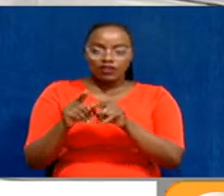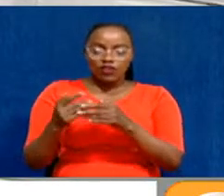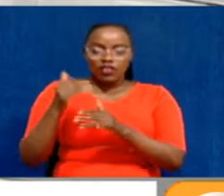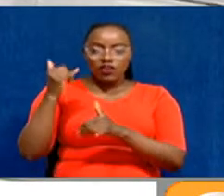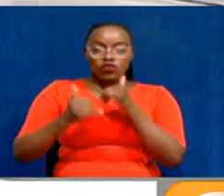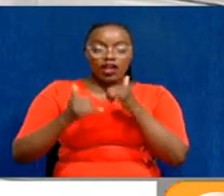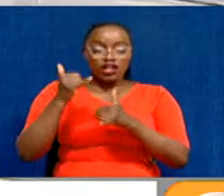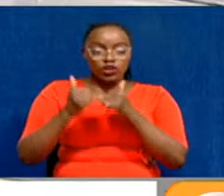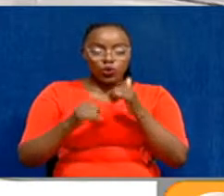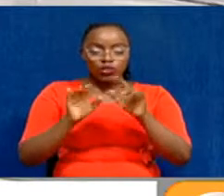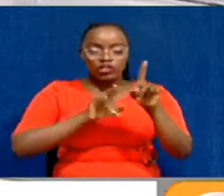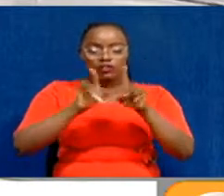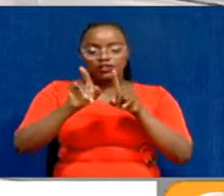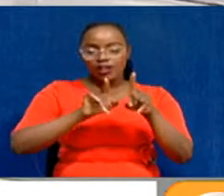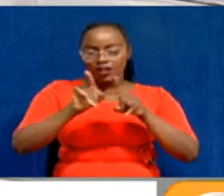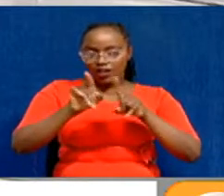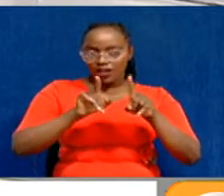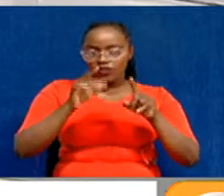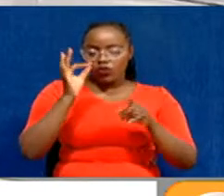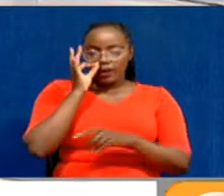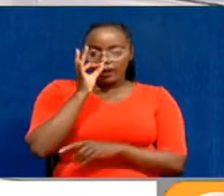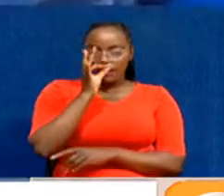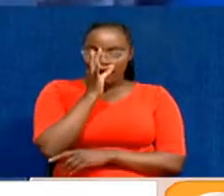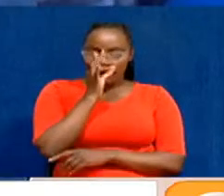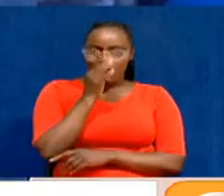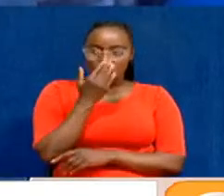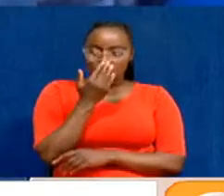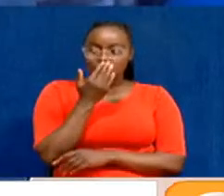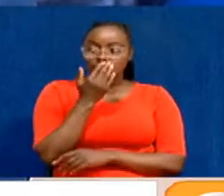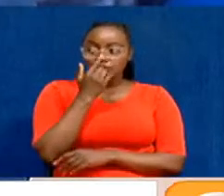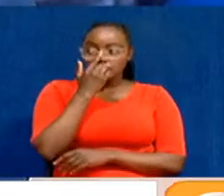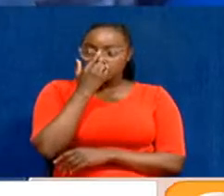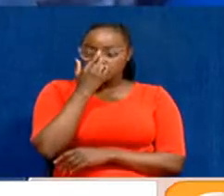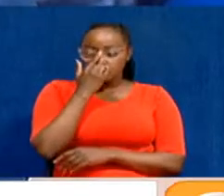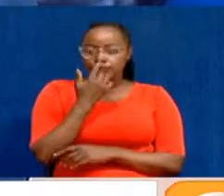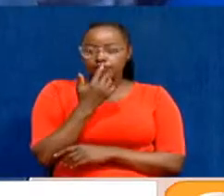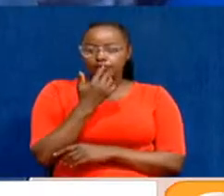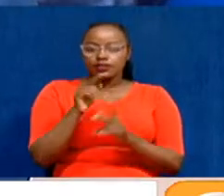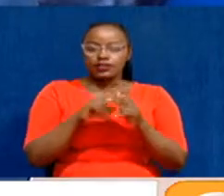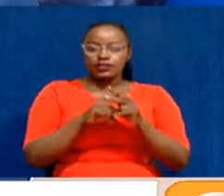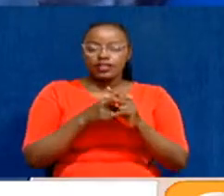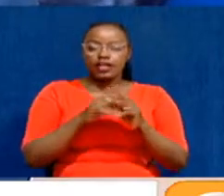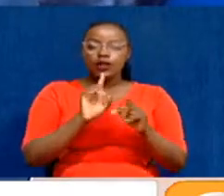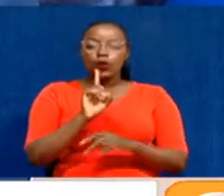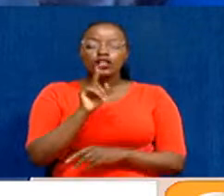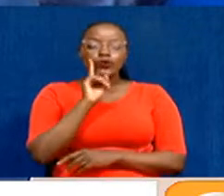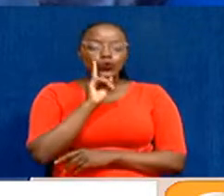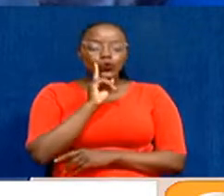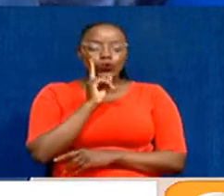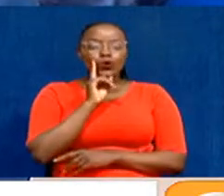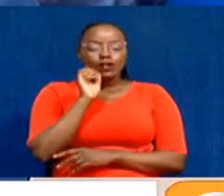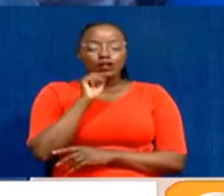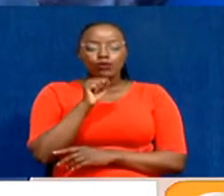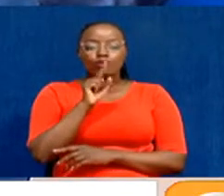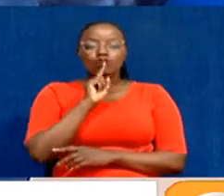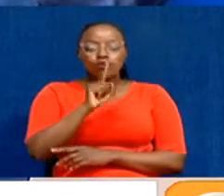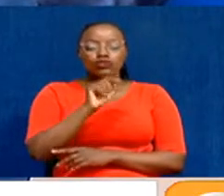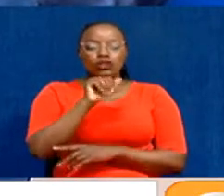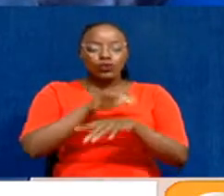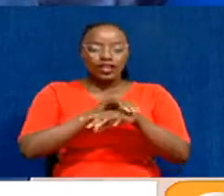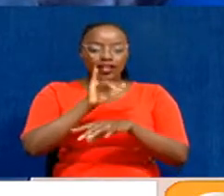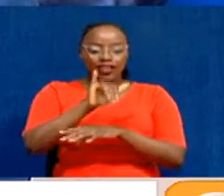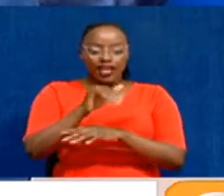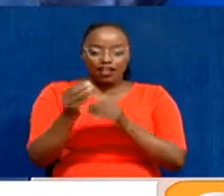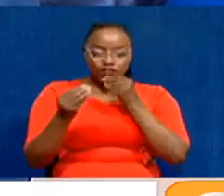of the final journey for President Mwai Kibaki begins tomorrow, and you can be sure to catch